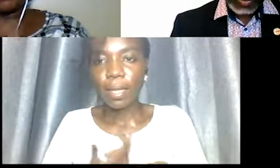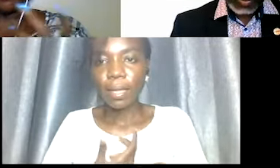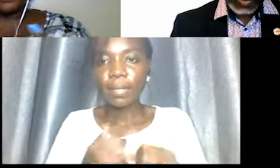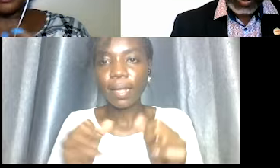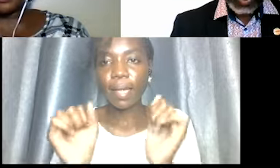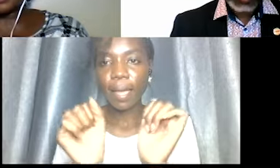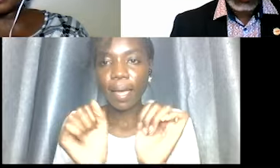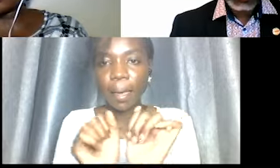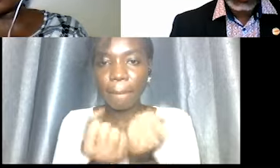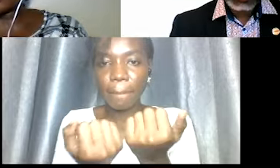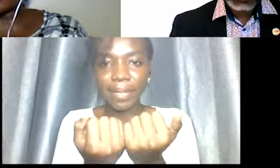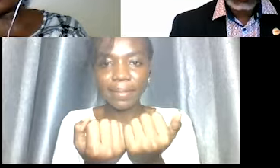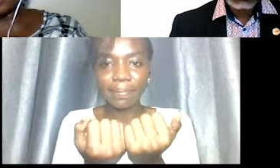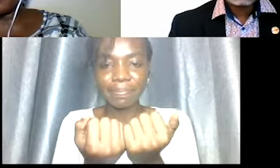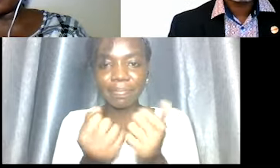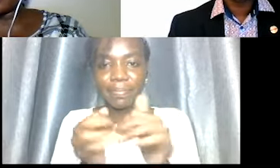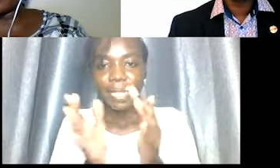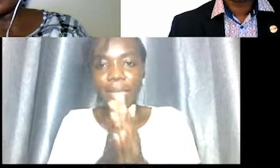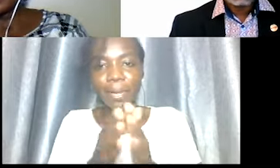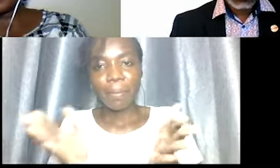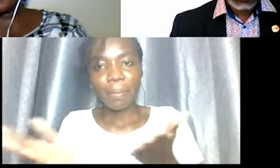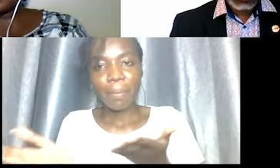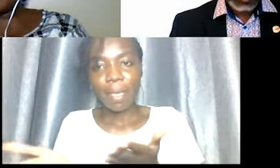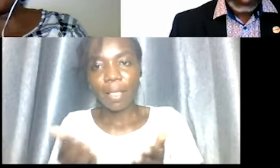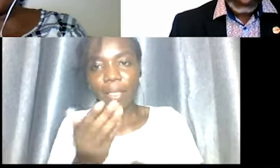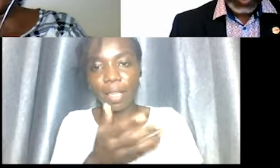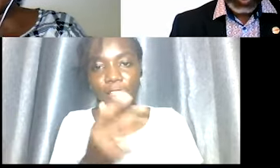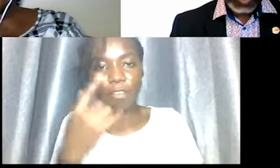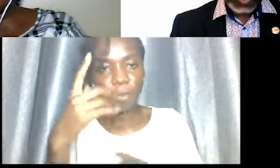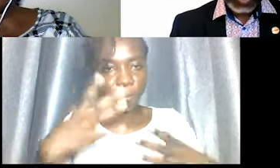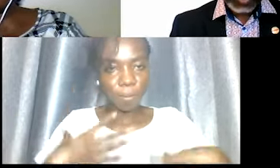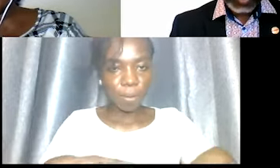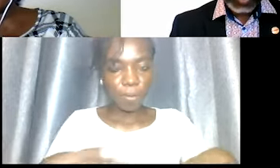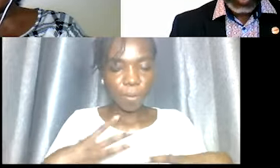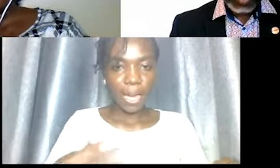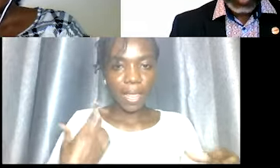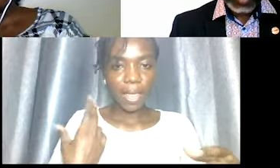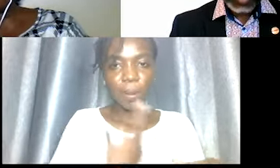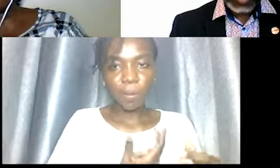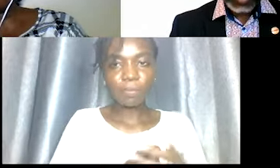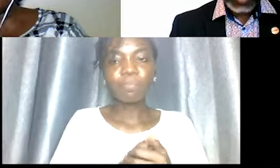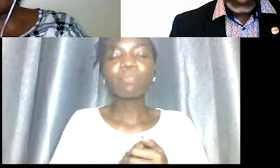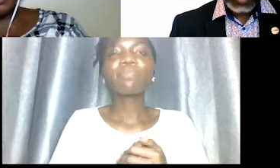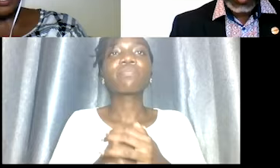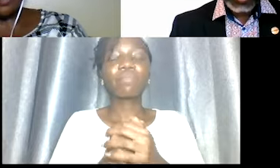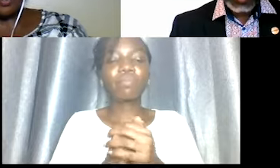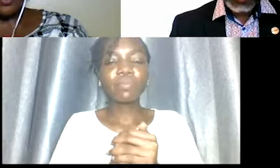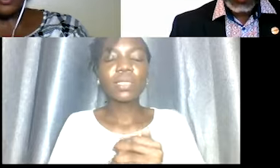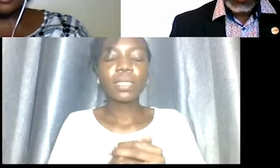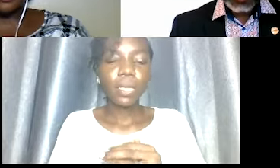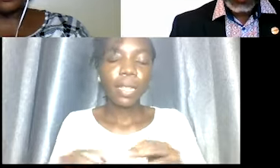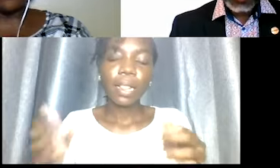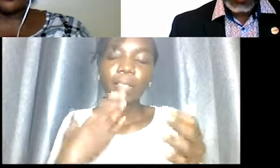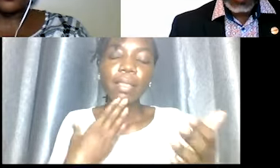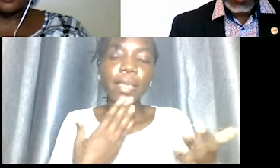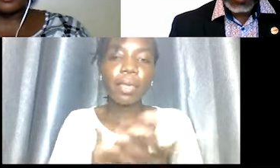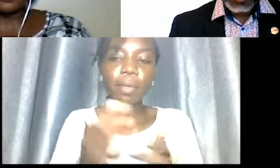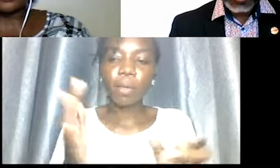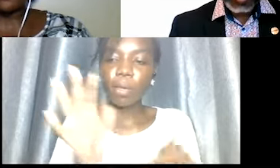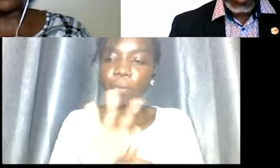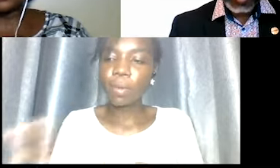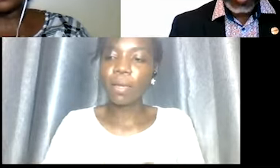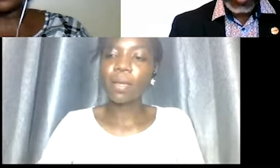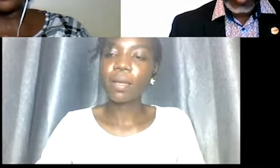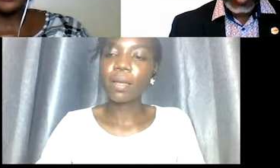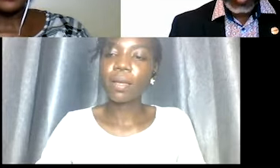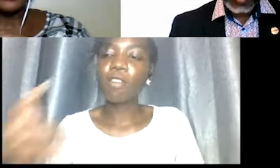I mean, bringing these sessions to our people. Yeah, all right. So thank you very much, our audience. Thank you for tuning in.